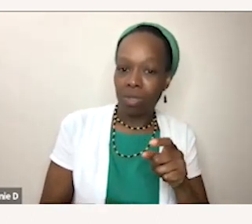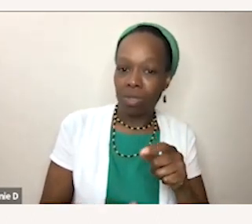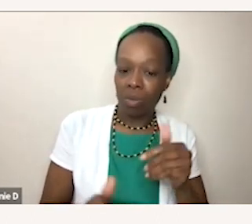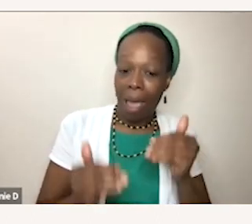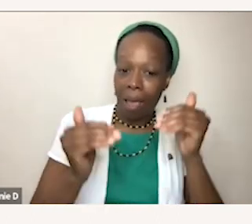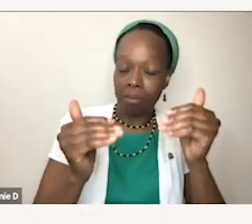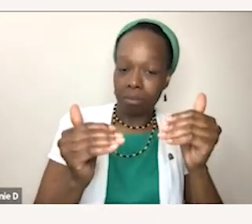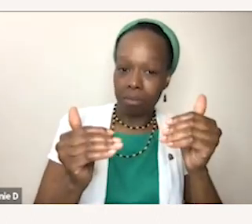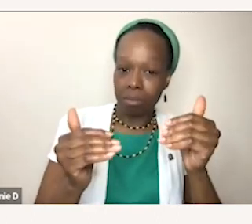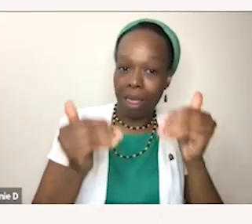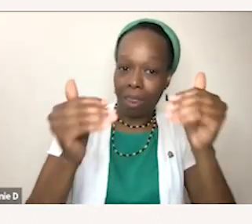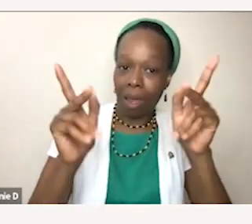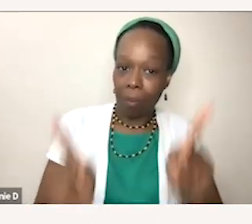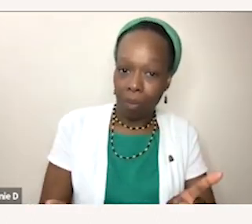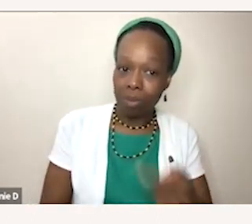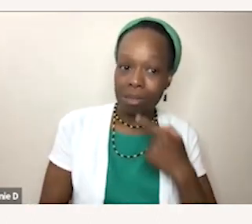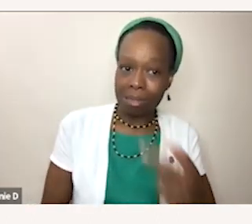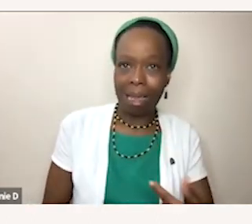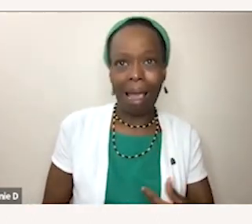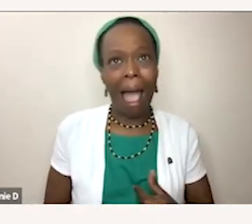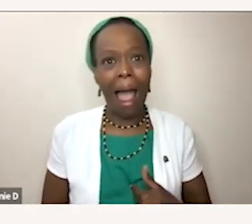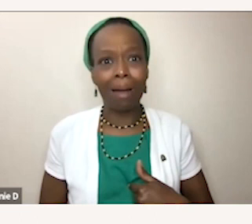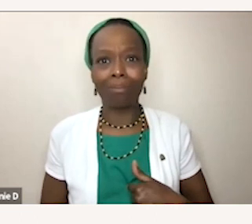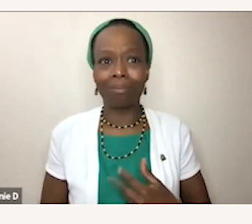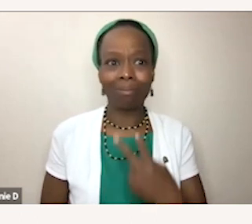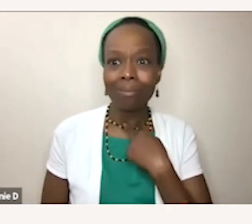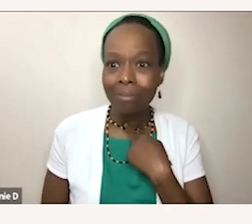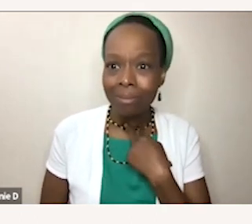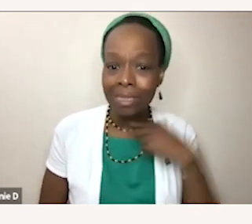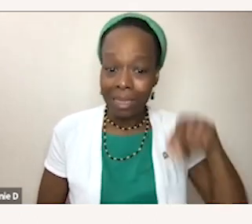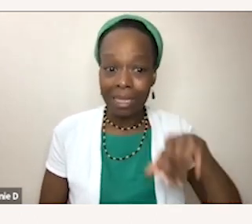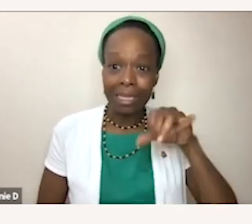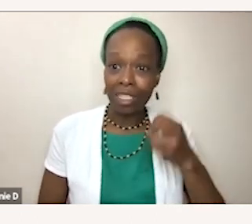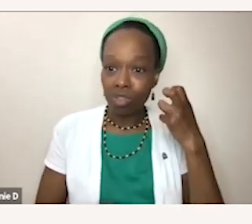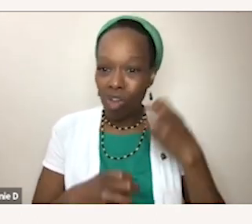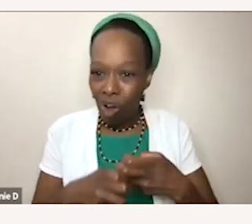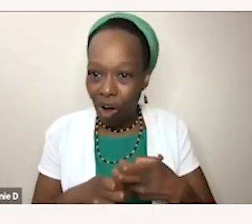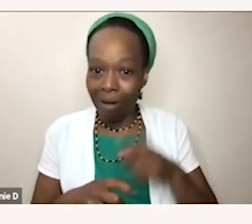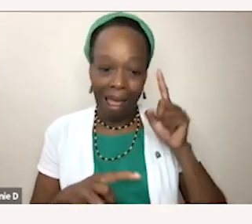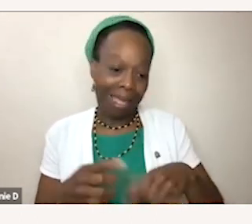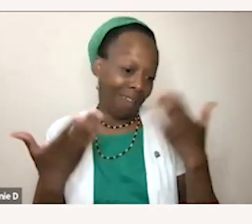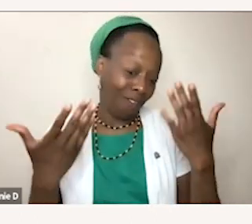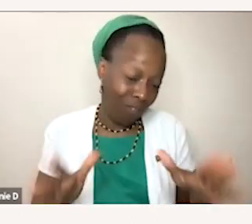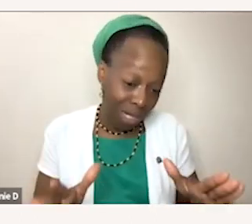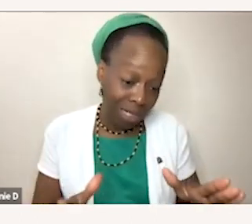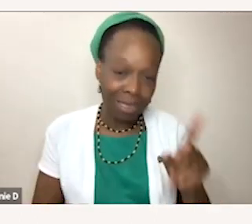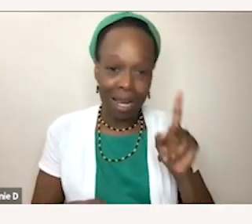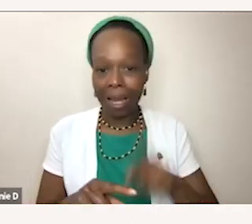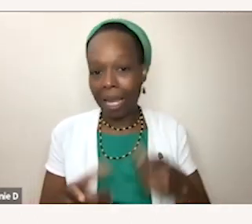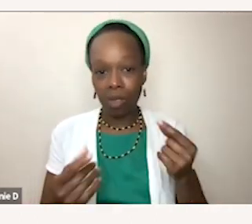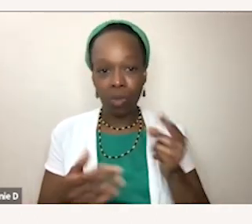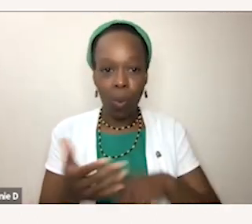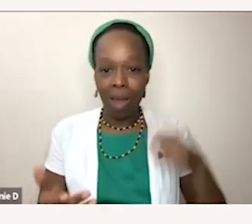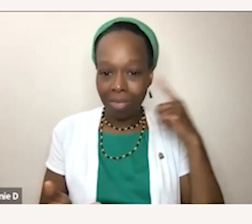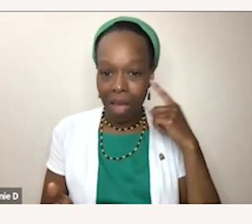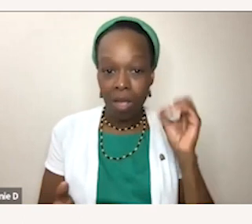can't actually finish something in the way that they thought they might be able to, or that they're finding it difficult, it's okay to say